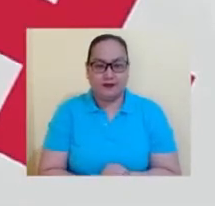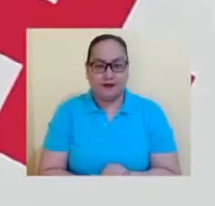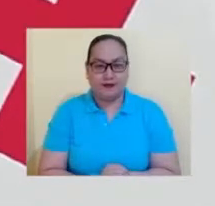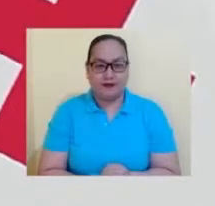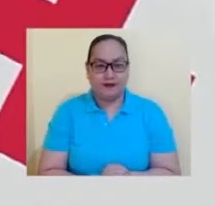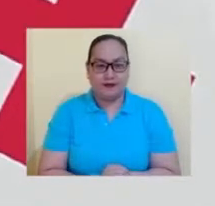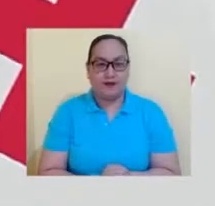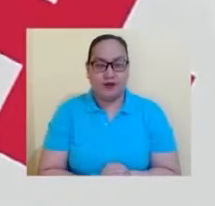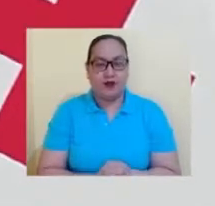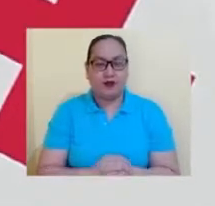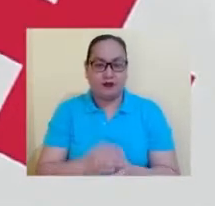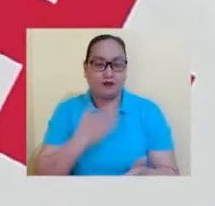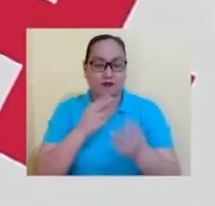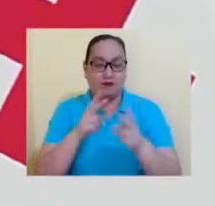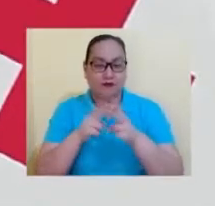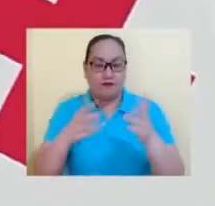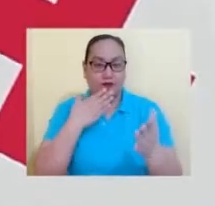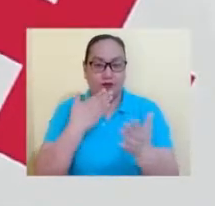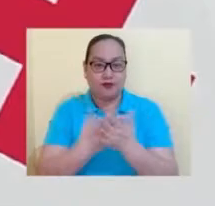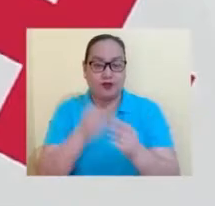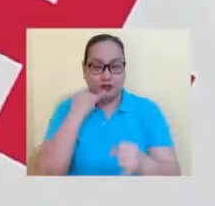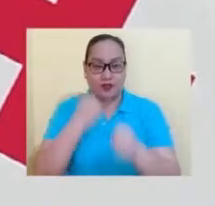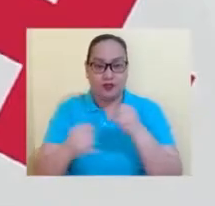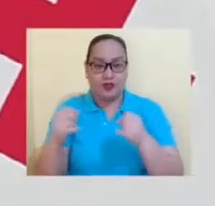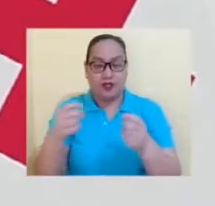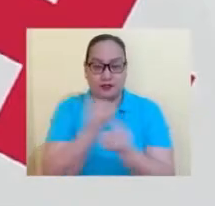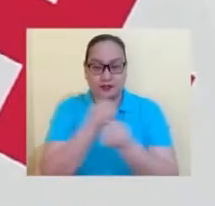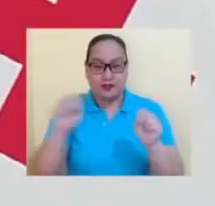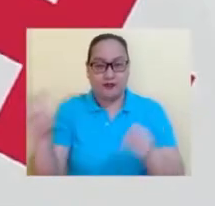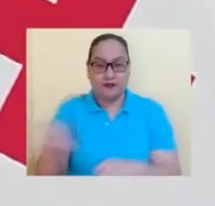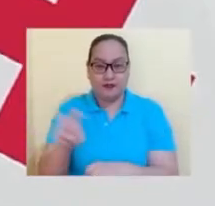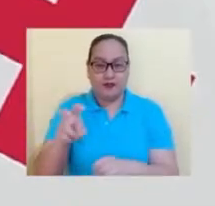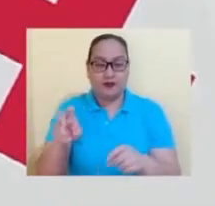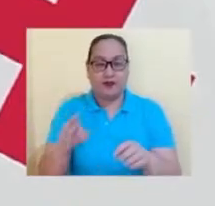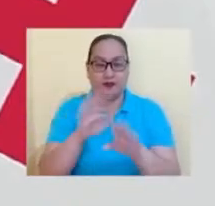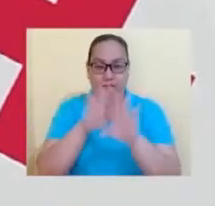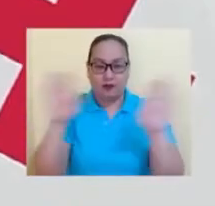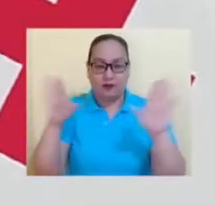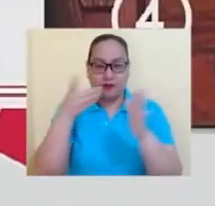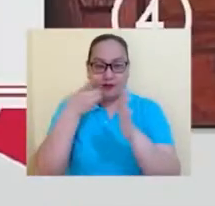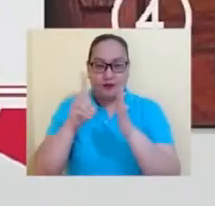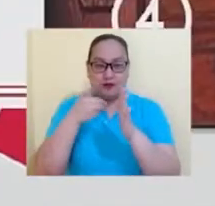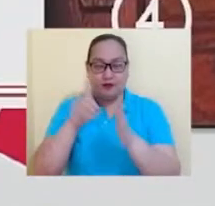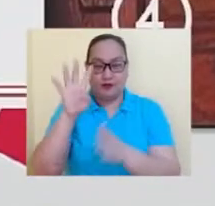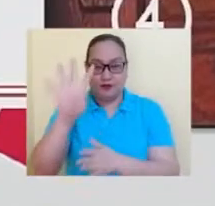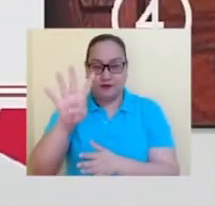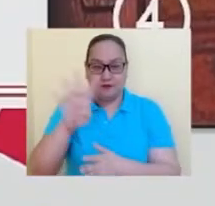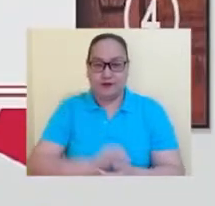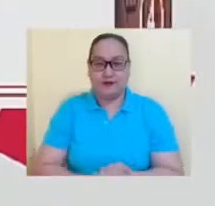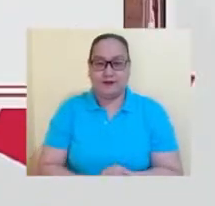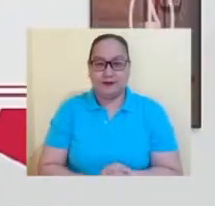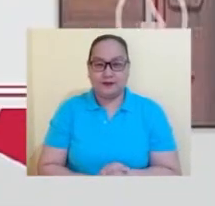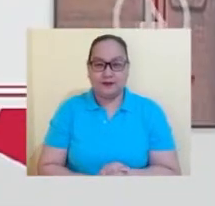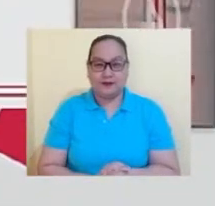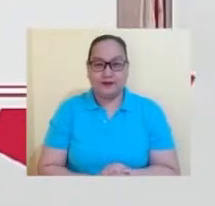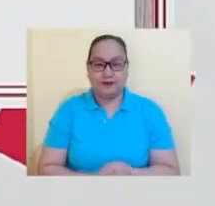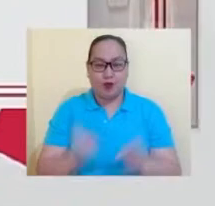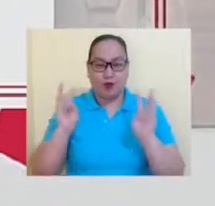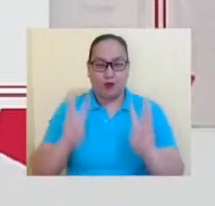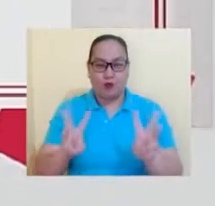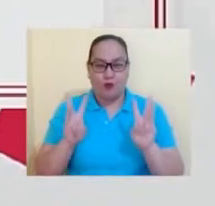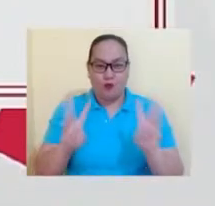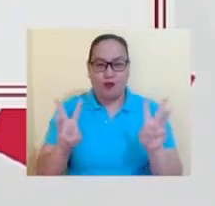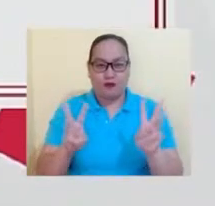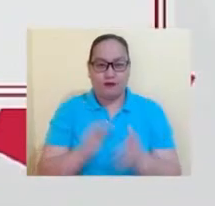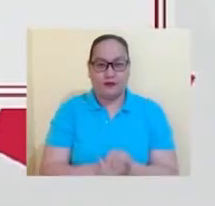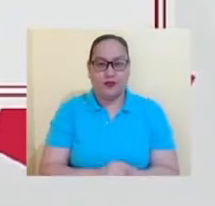You did a great job on our last safety adventure. Let us now unlock door number 4. Wow! It is